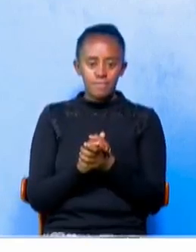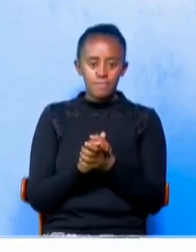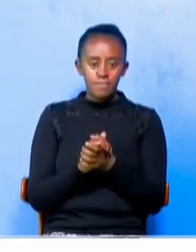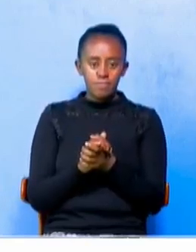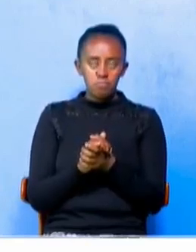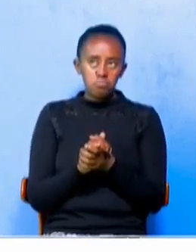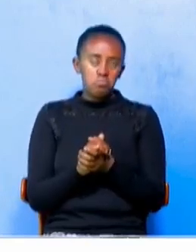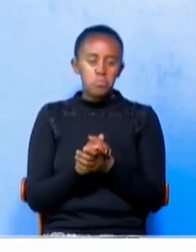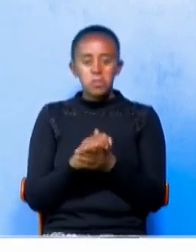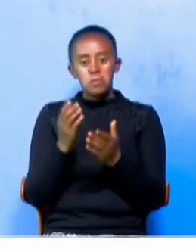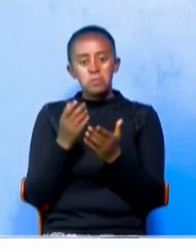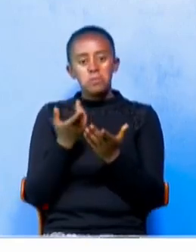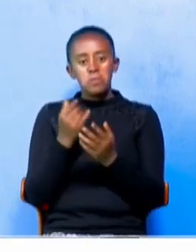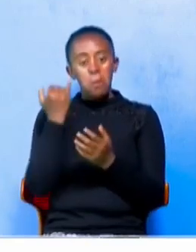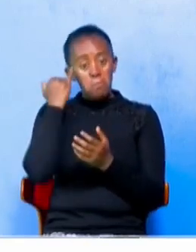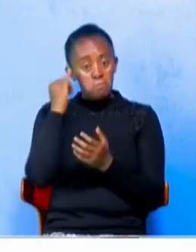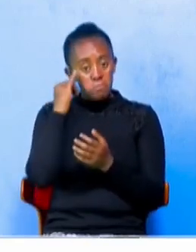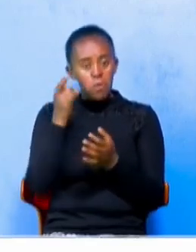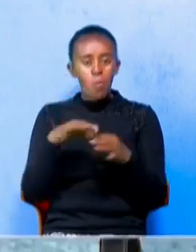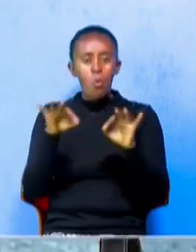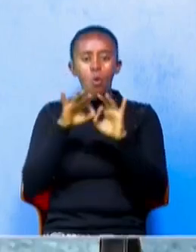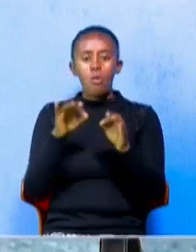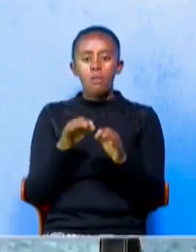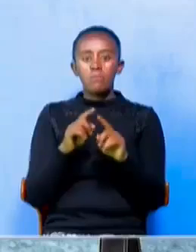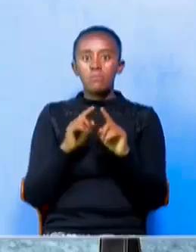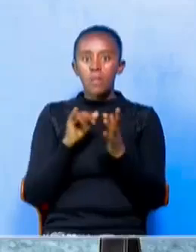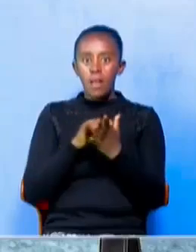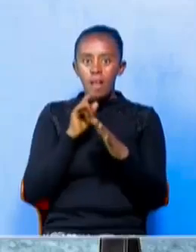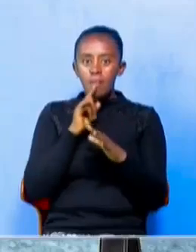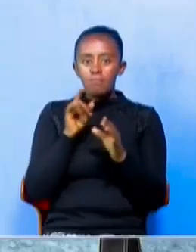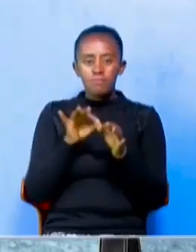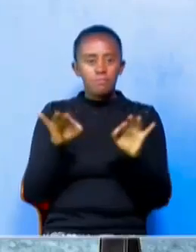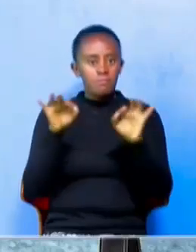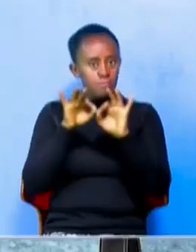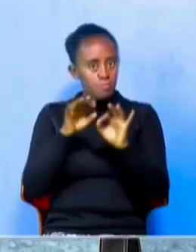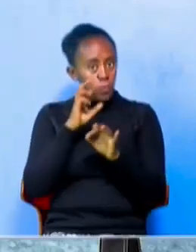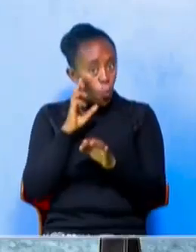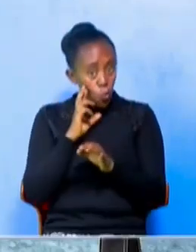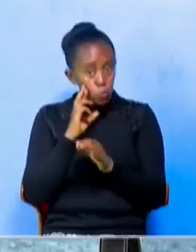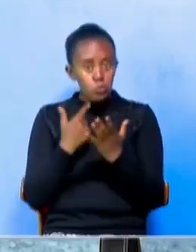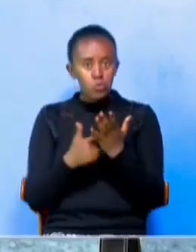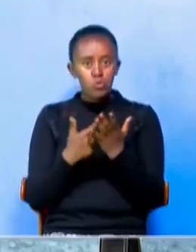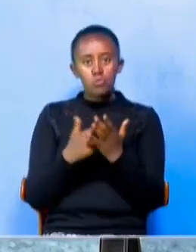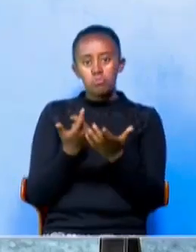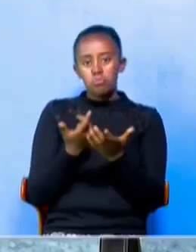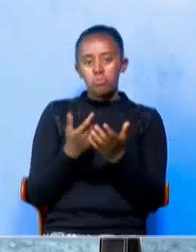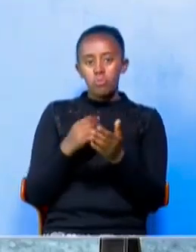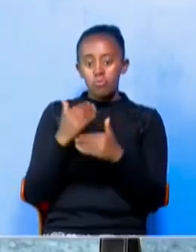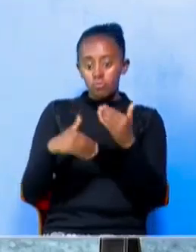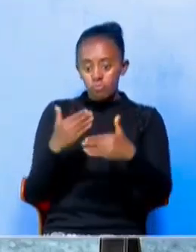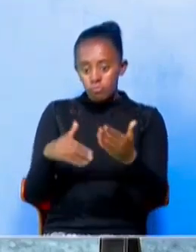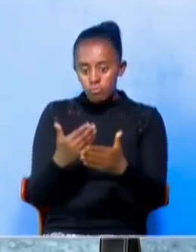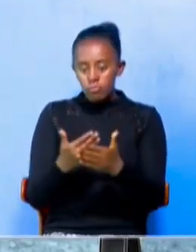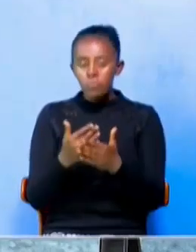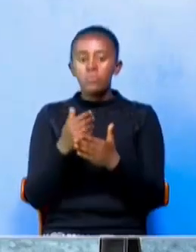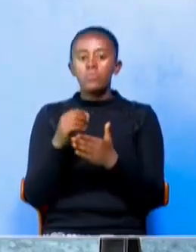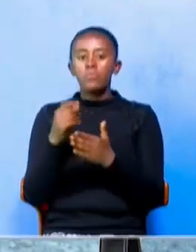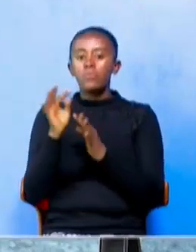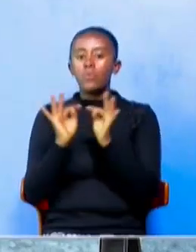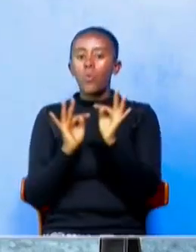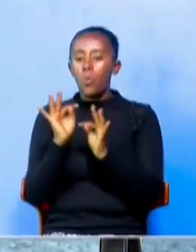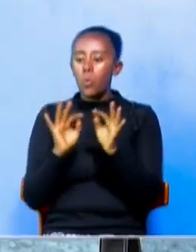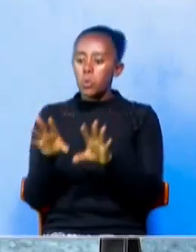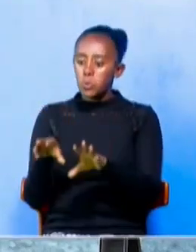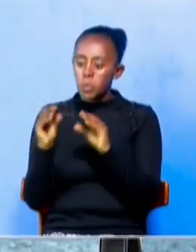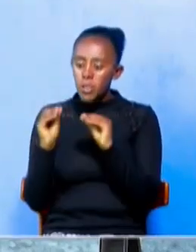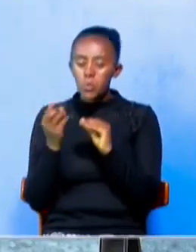Take some important pointers that are necessary. That's why, because in the following day, you narrate to the